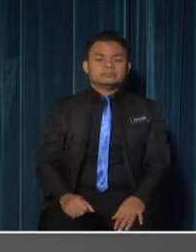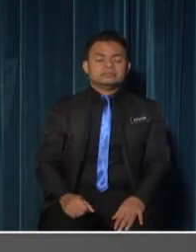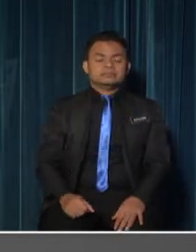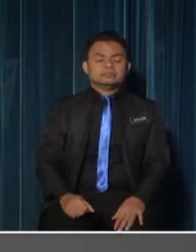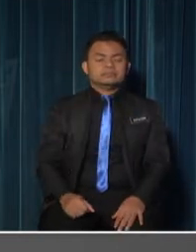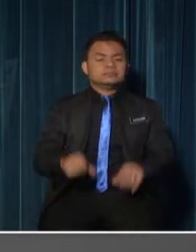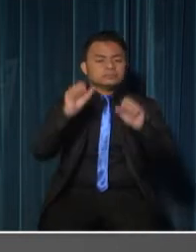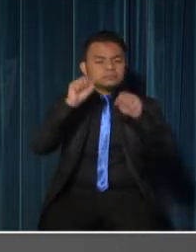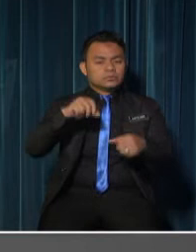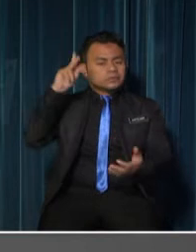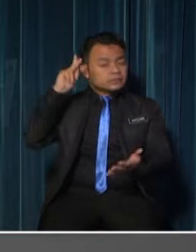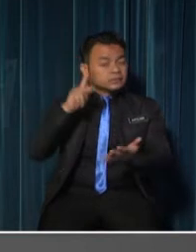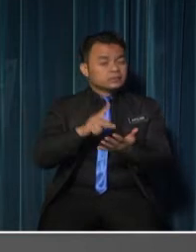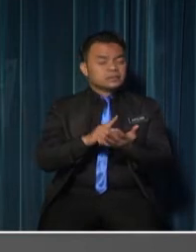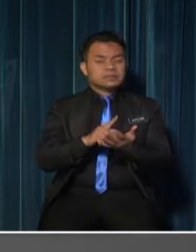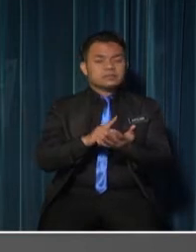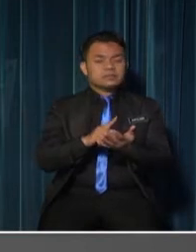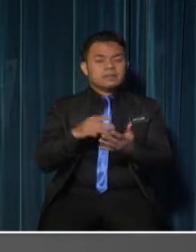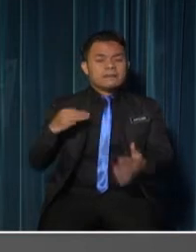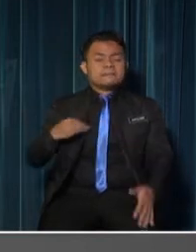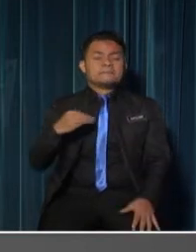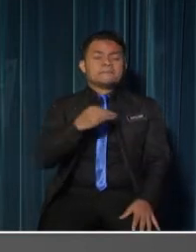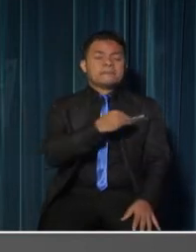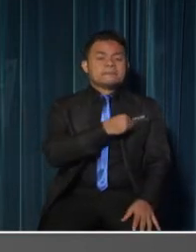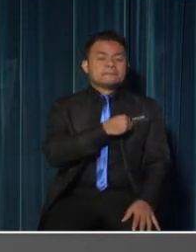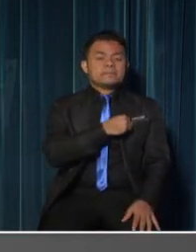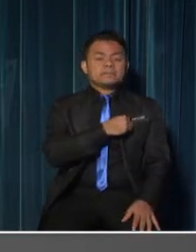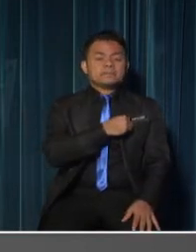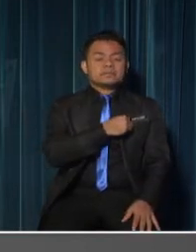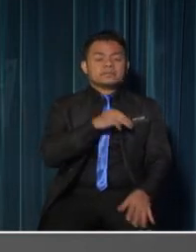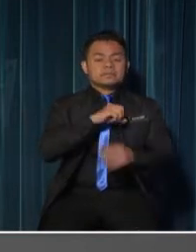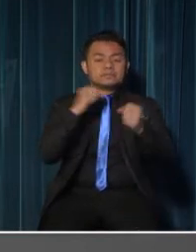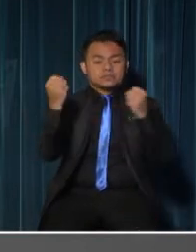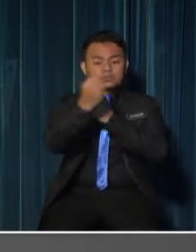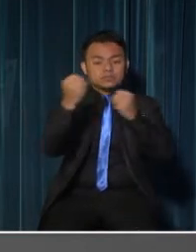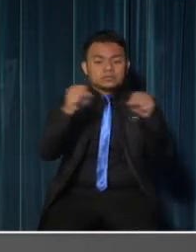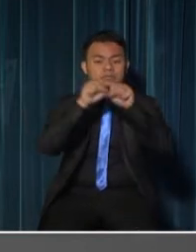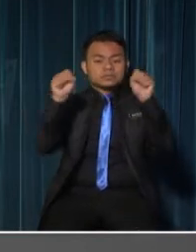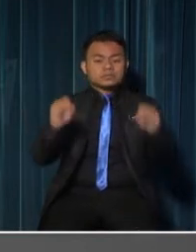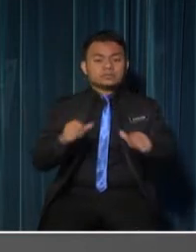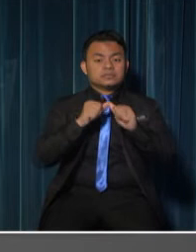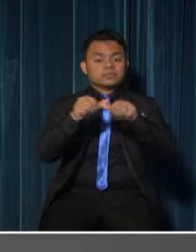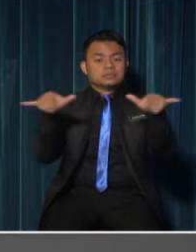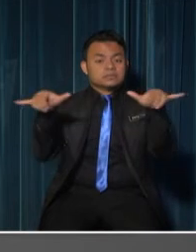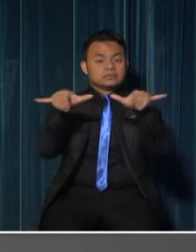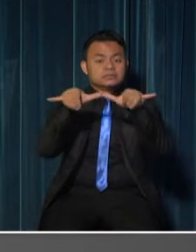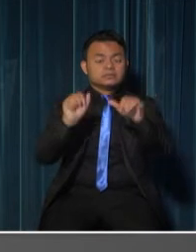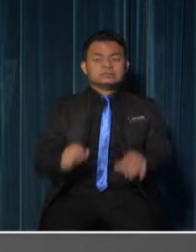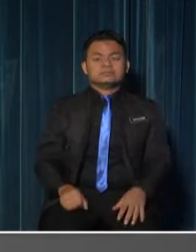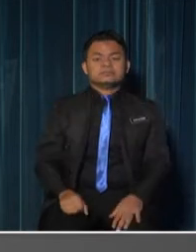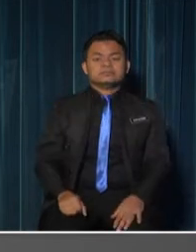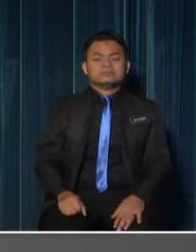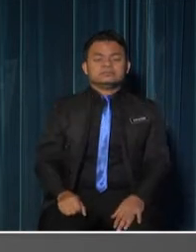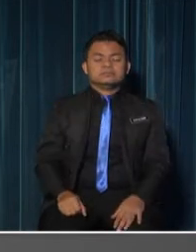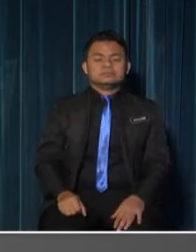Can you identify the members of the solar system according to their sizes?